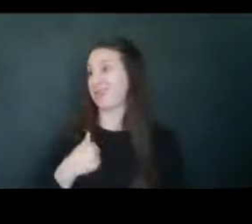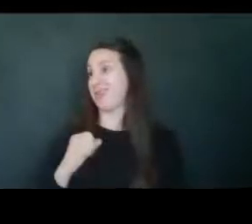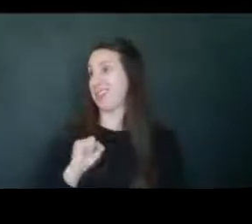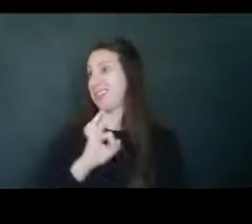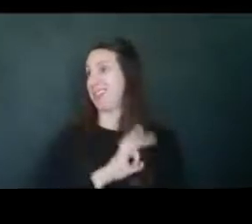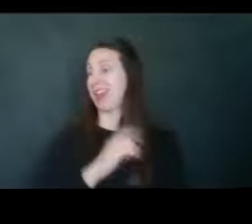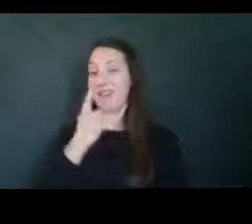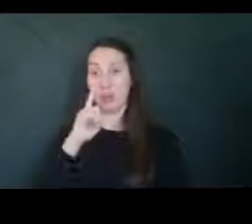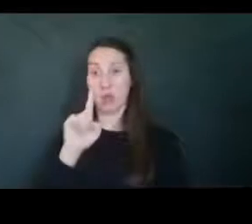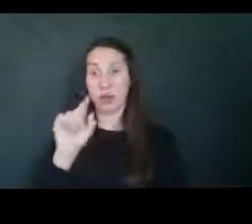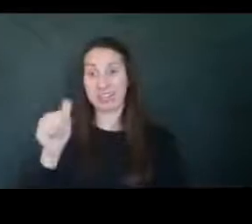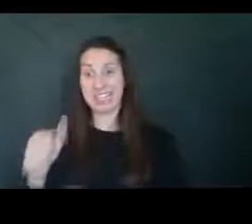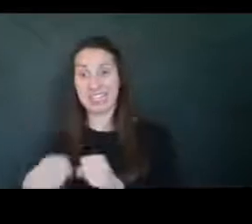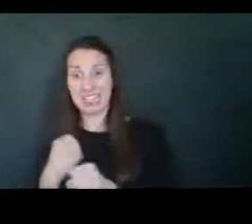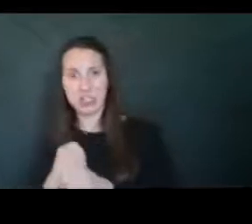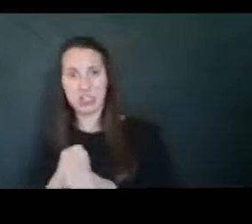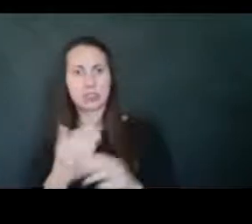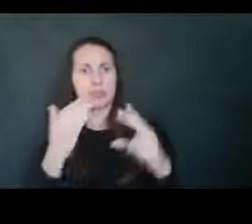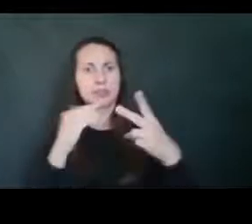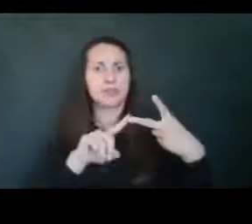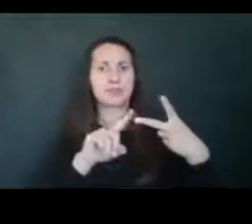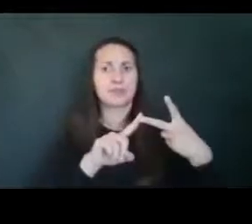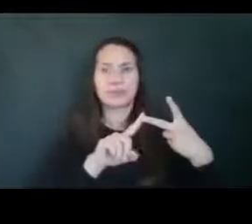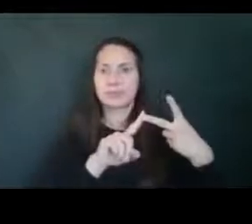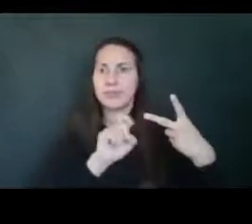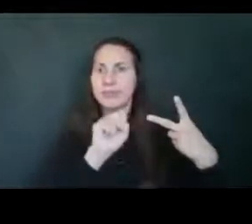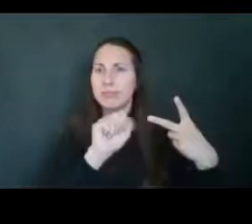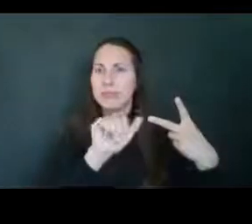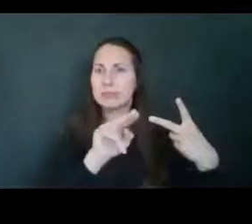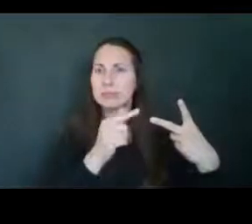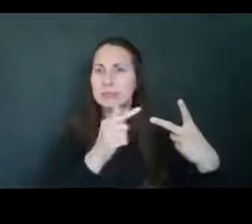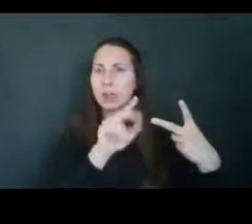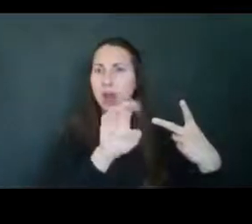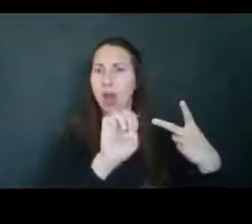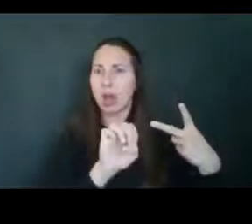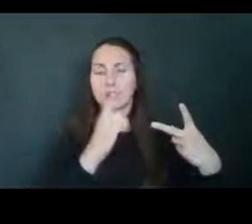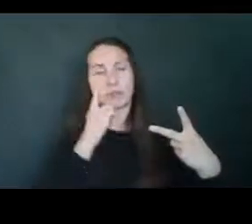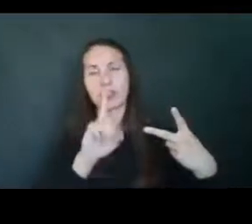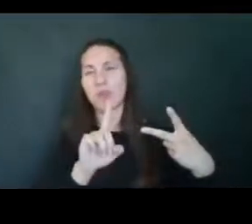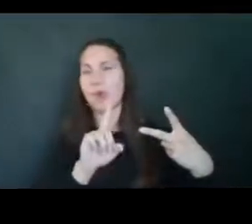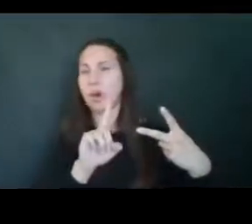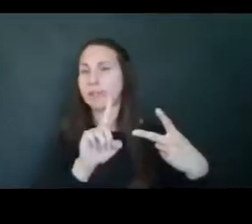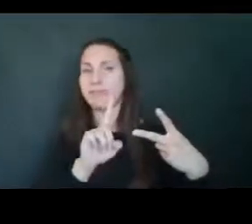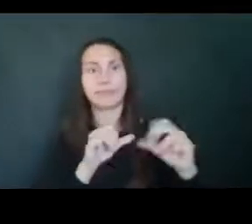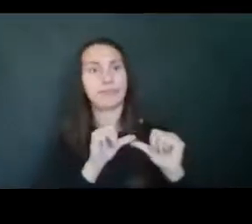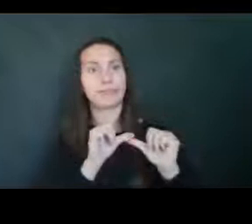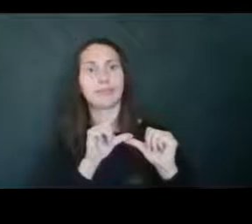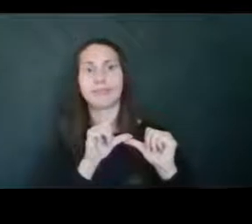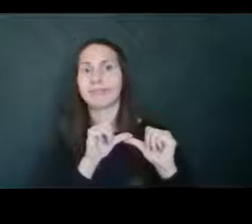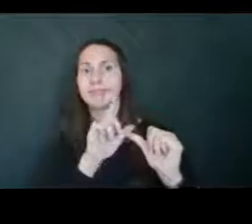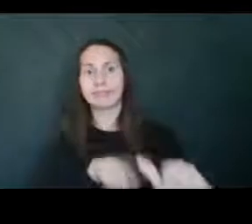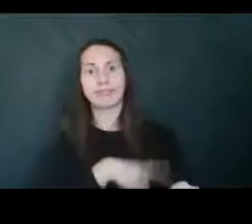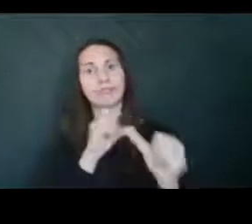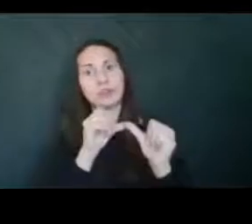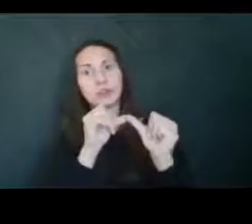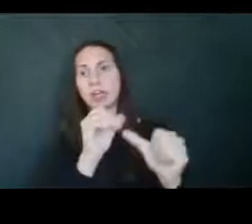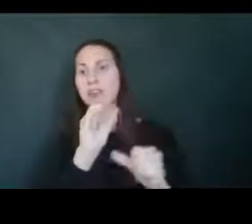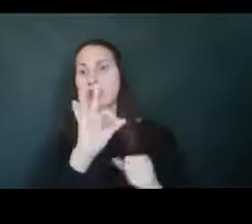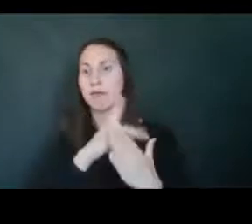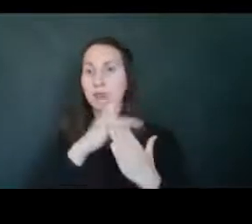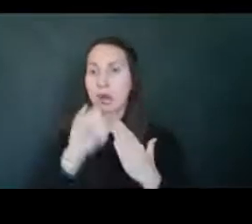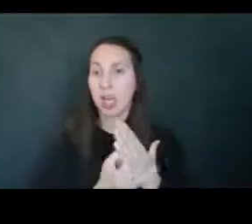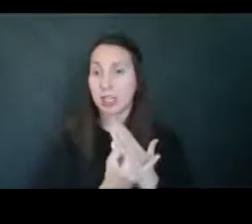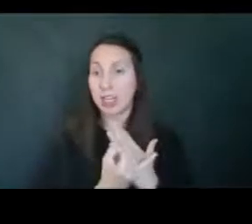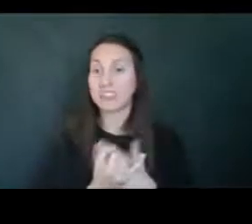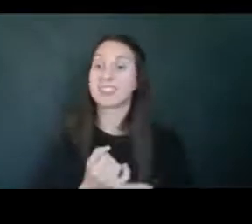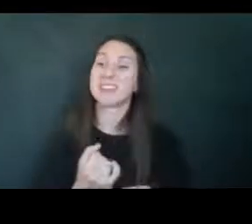And synagogues as long as the project lasted. For the most part, these projects, even though the synagogues first